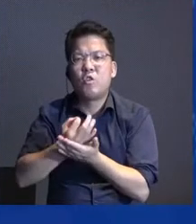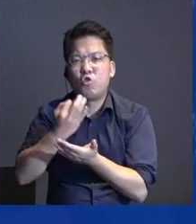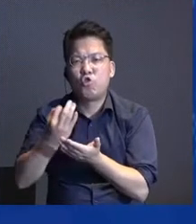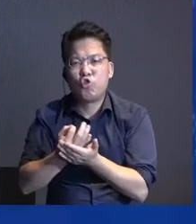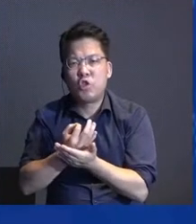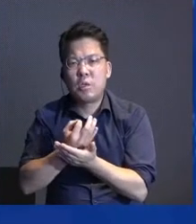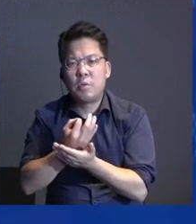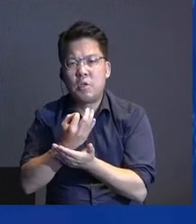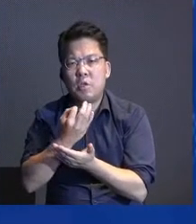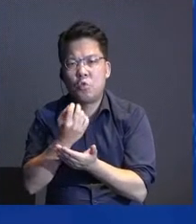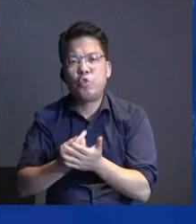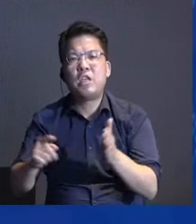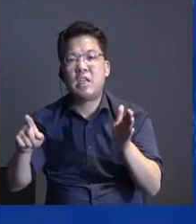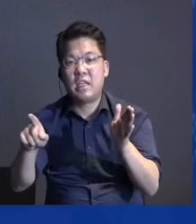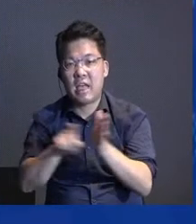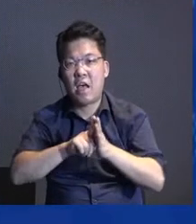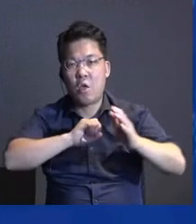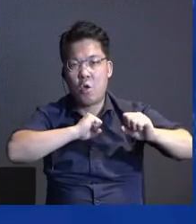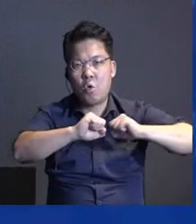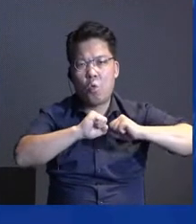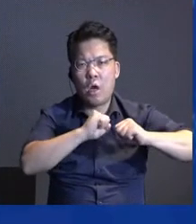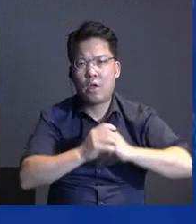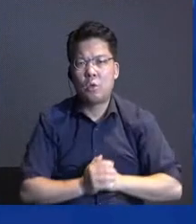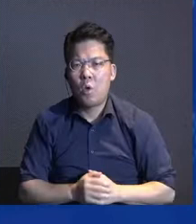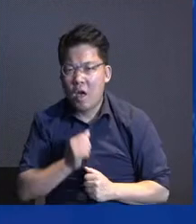support for low-income children.